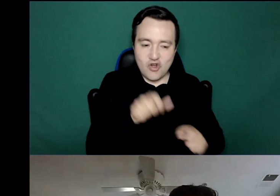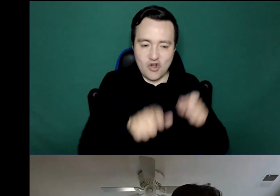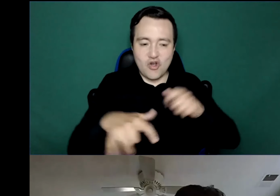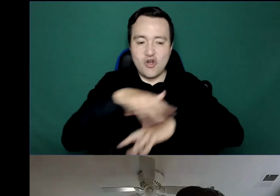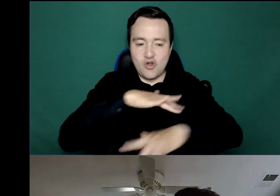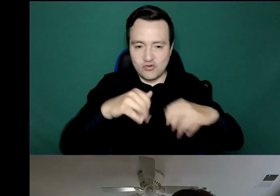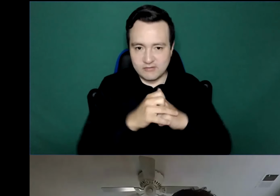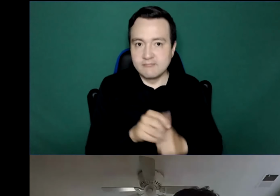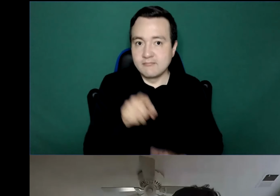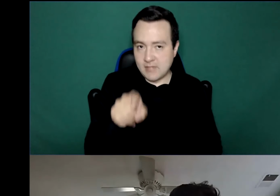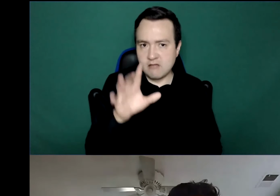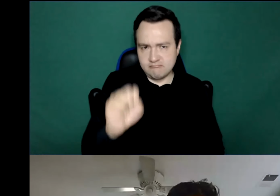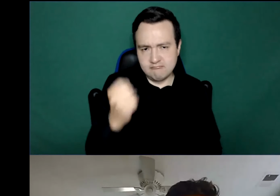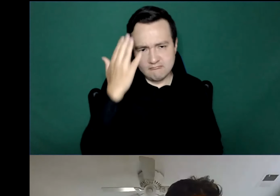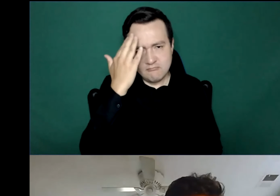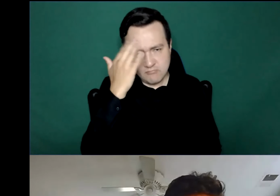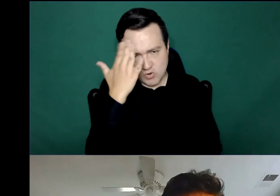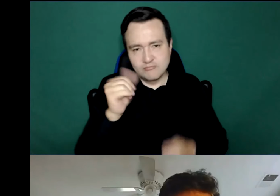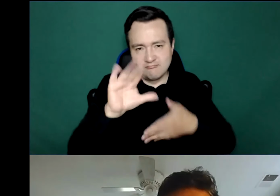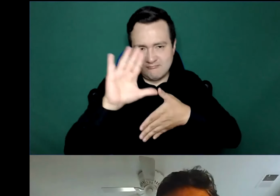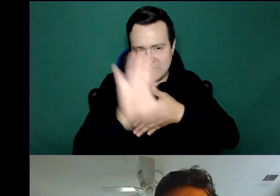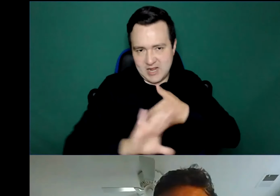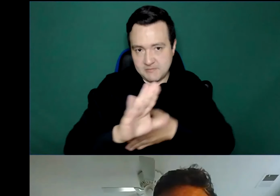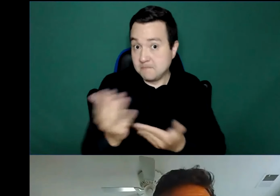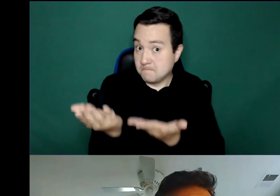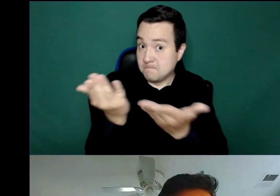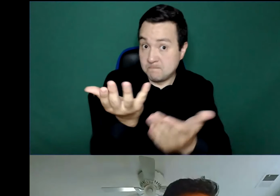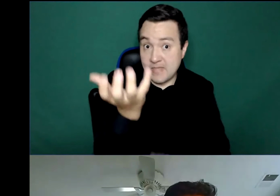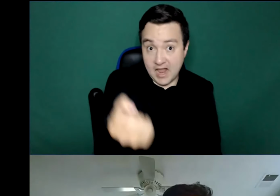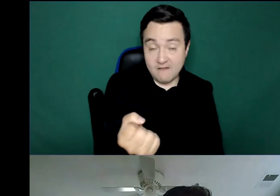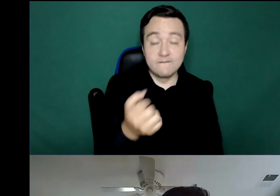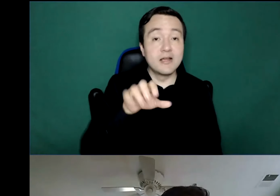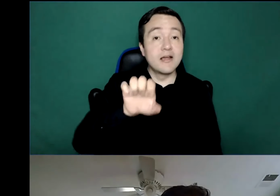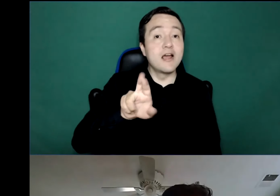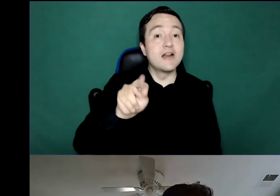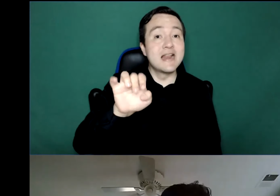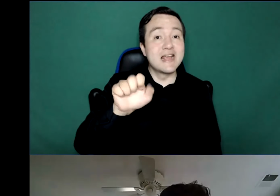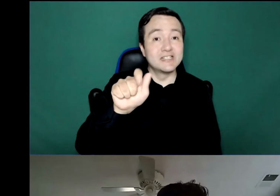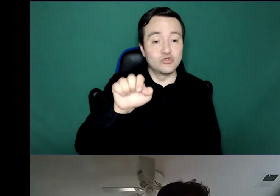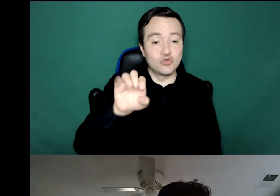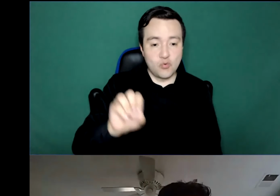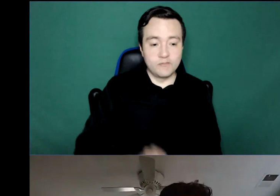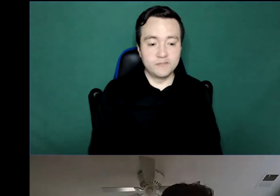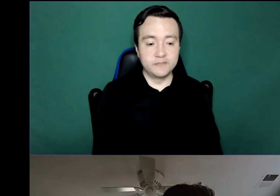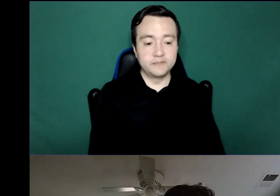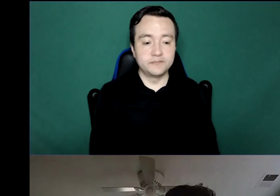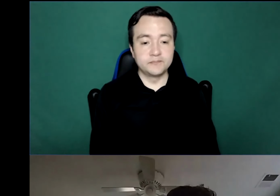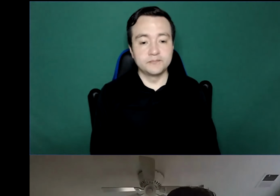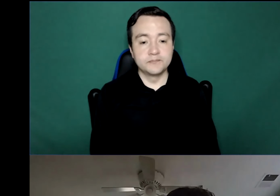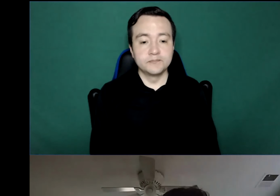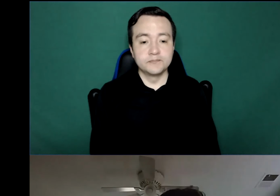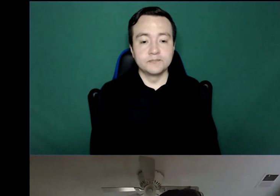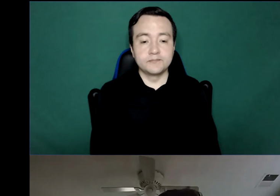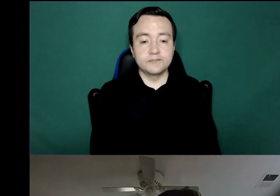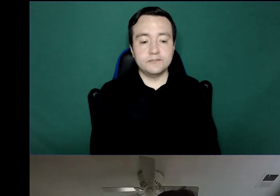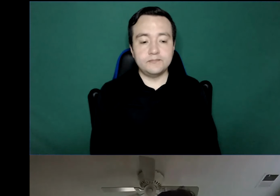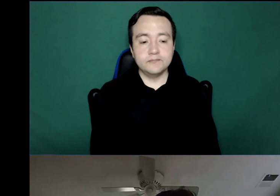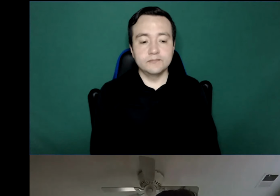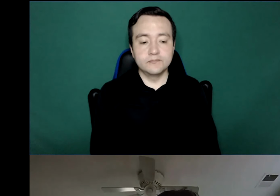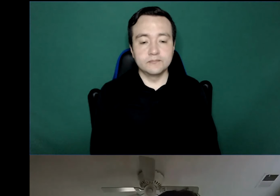So over to you, Ernesto. Muchas gracias, James. Thanks, James, and good morning to all of